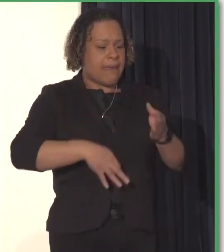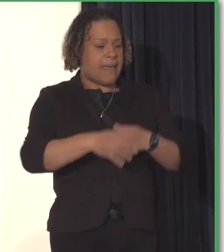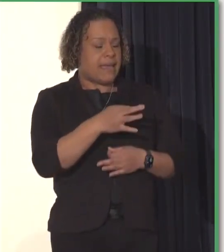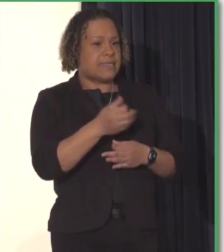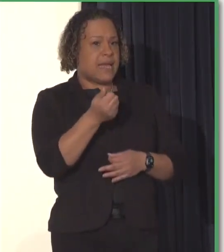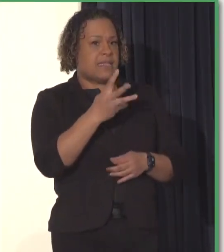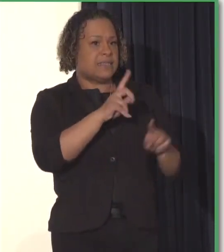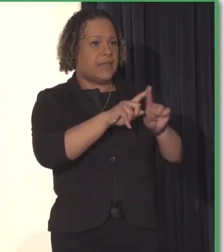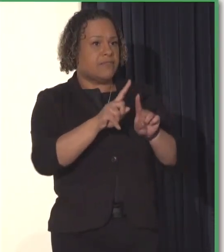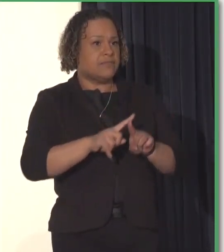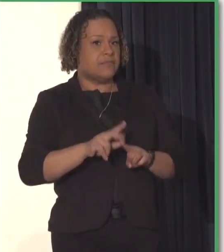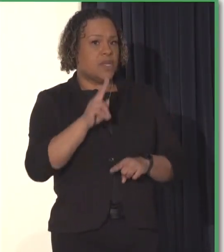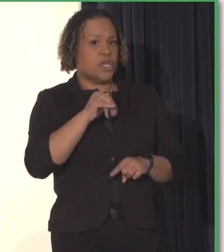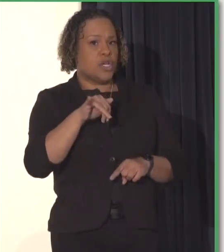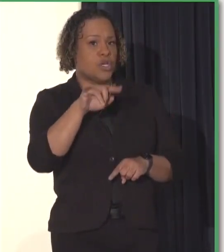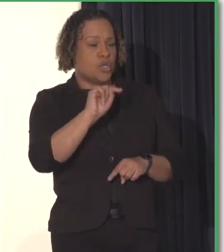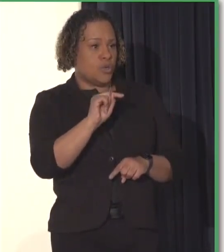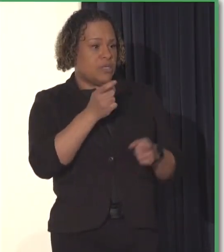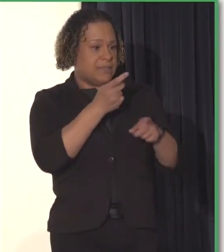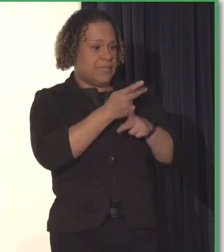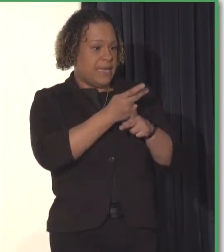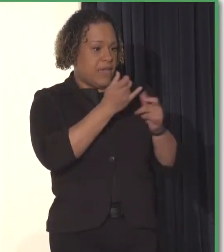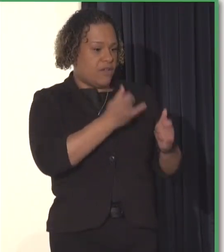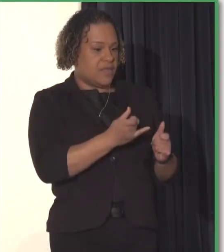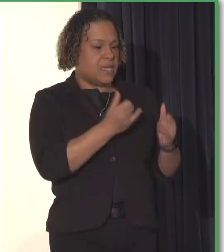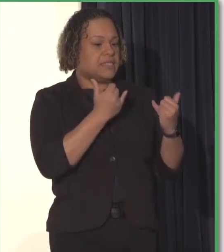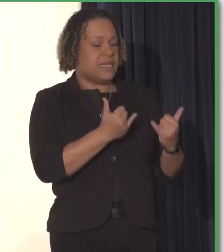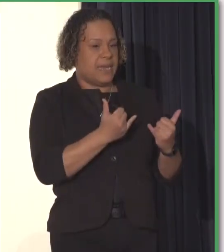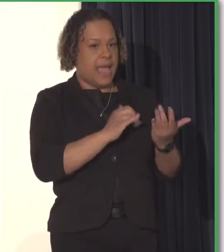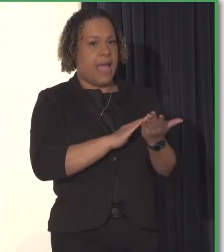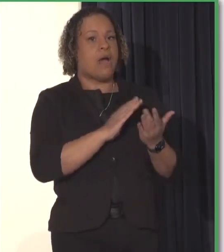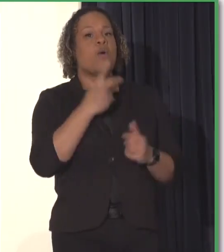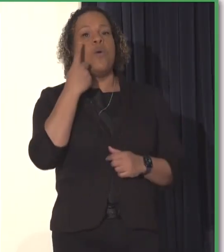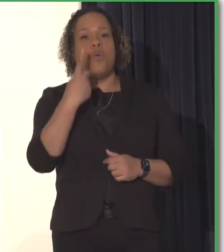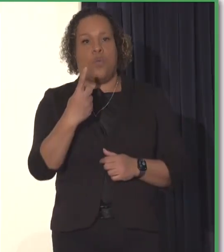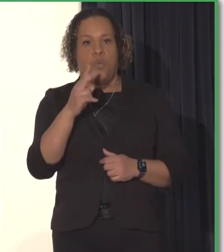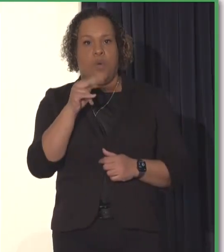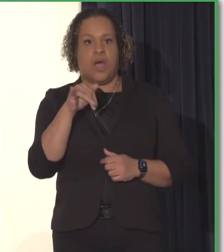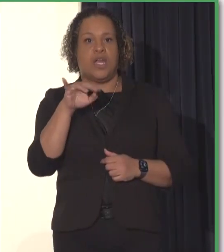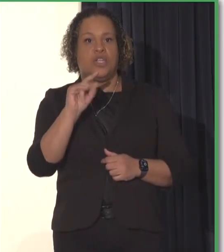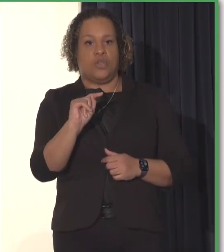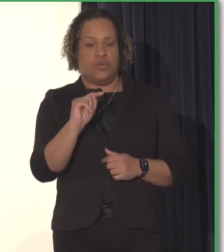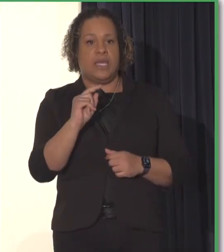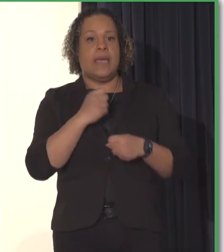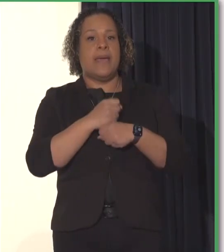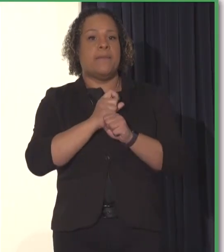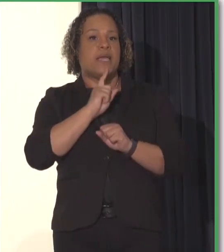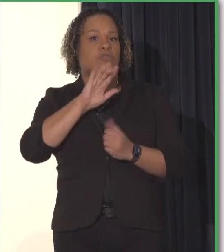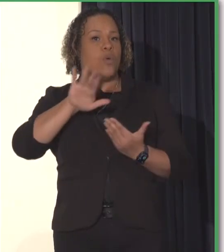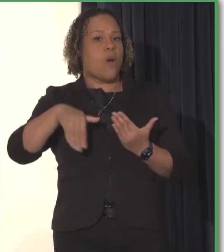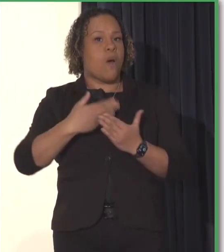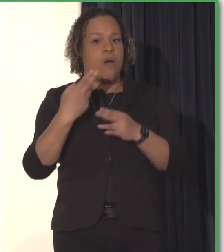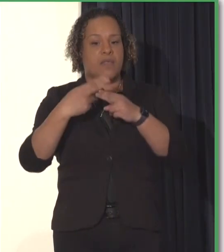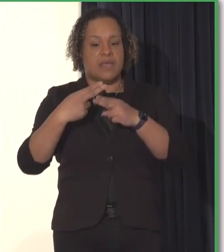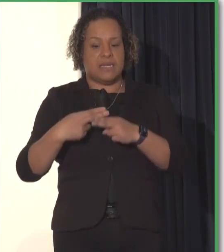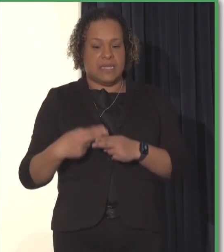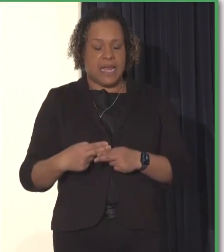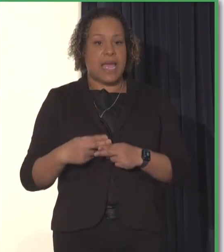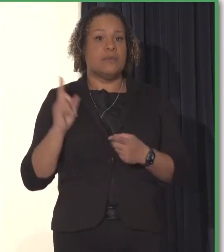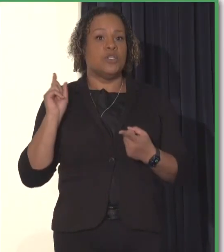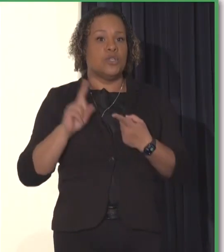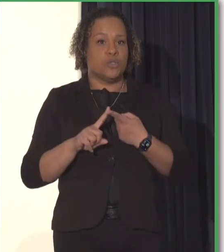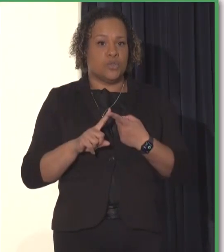police department being in charge of this, we have 1 unit now. It's going through 1 unit to make sure all the names that come in the Detroit Police Department have a